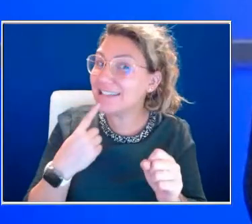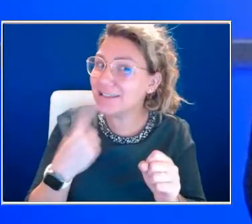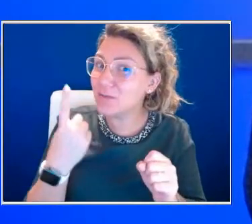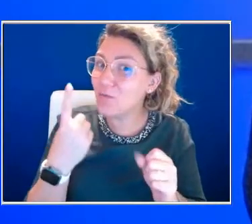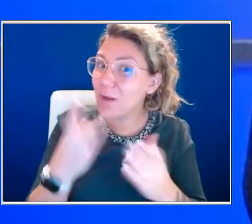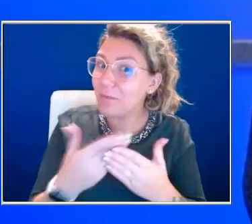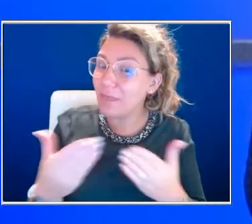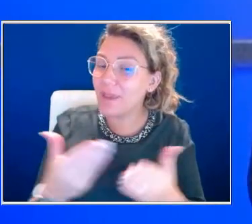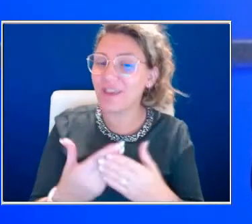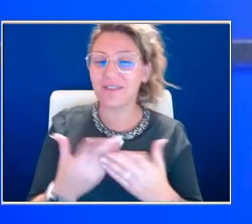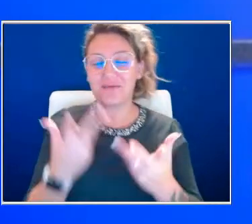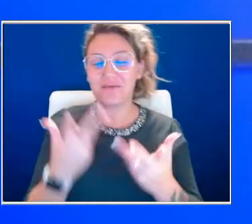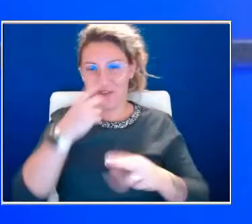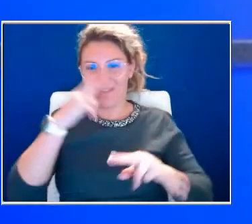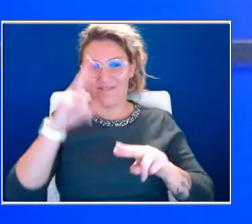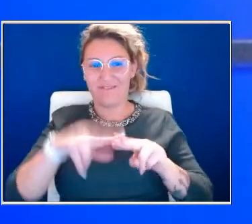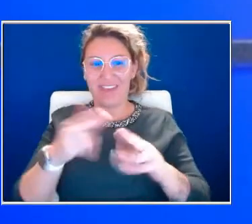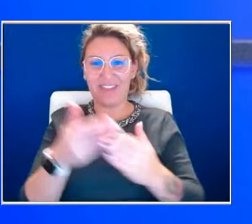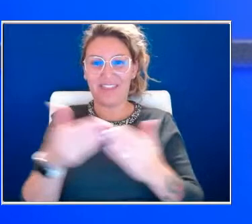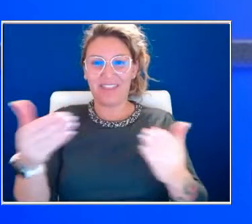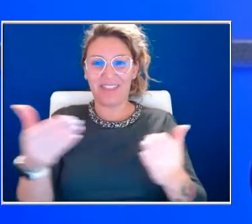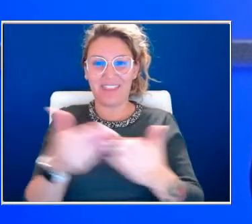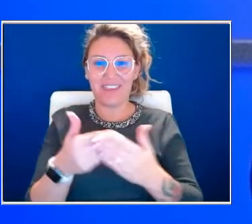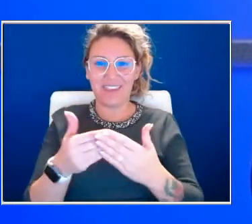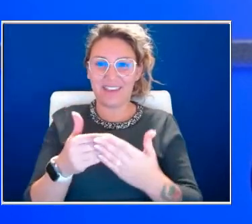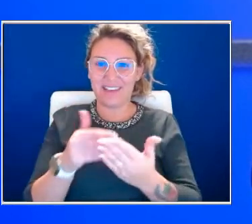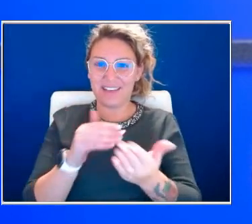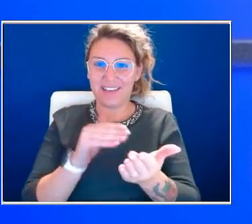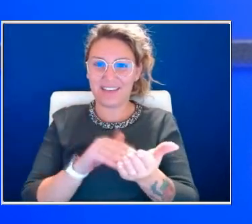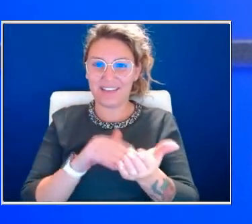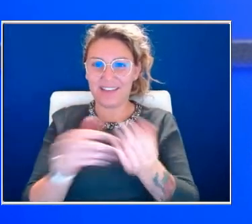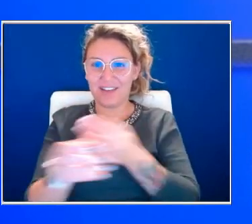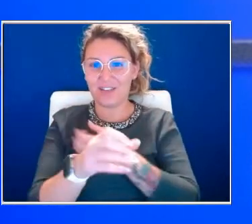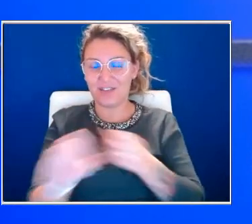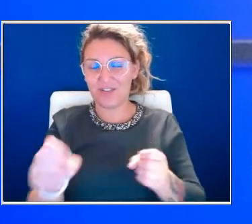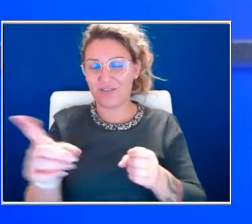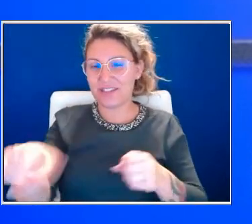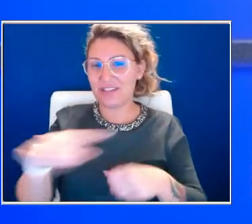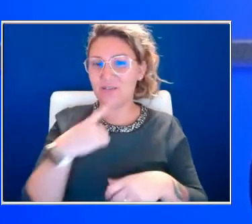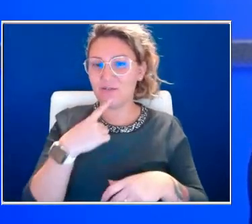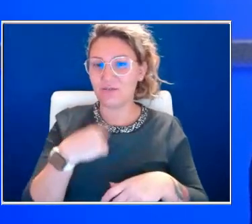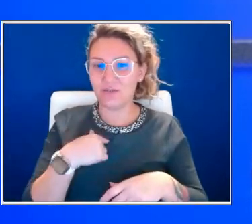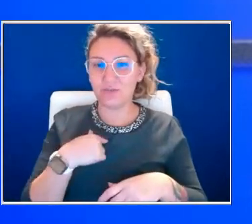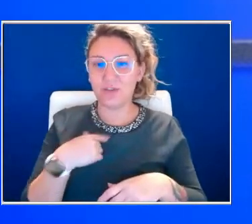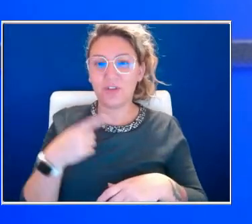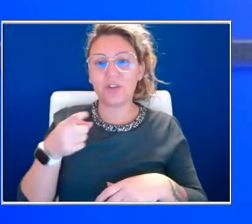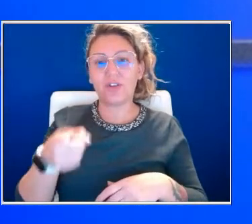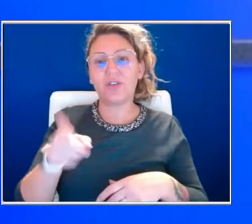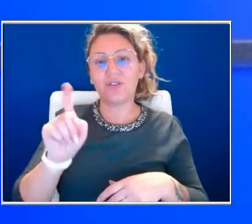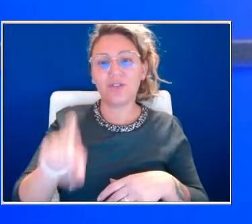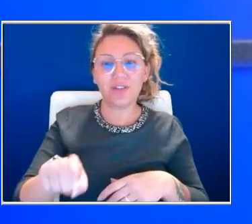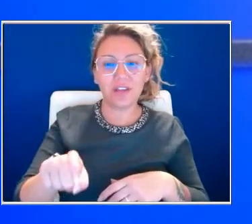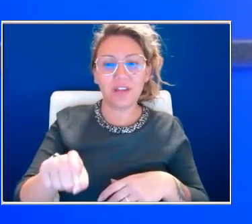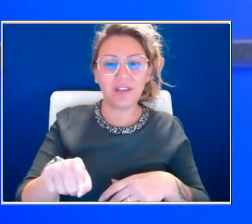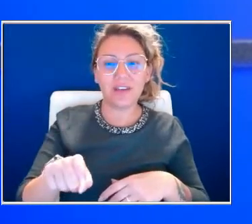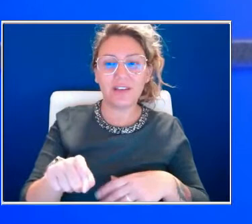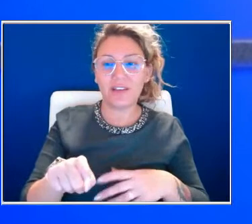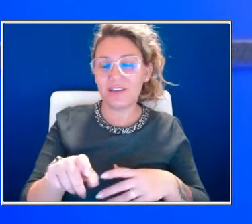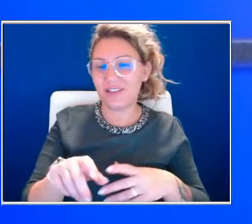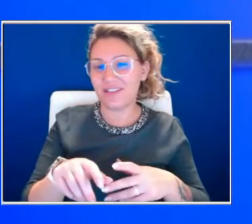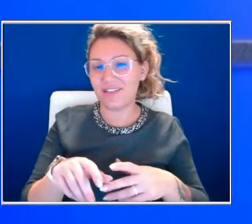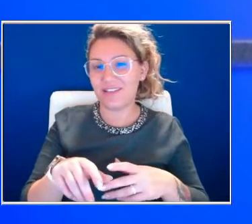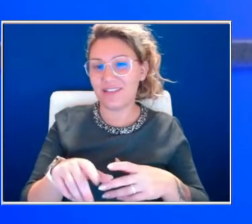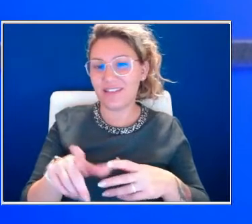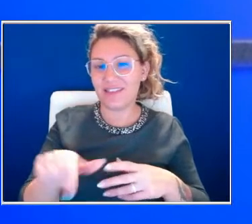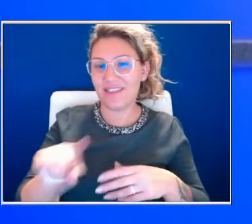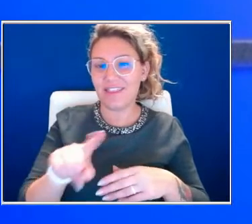fun things at doctor's office, they told me that you have to put, they did it,